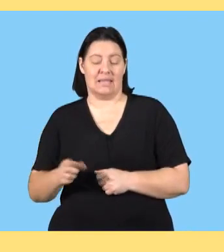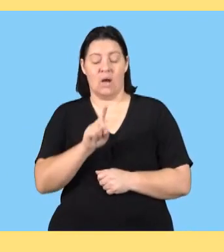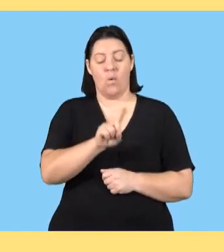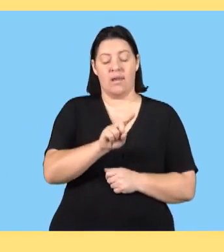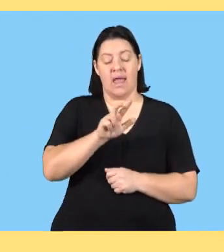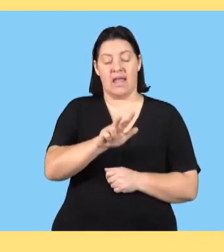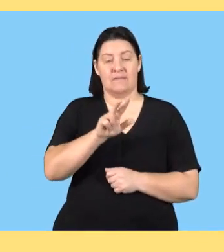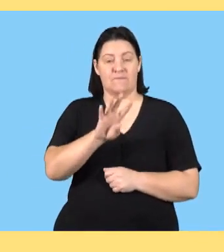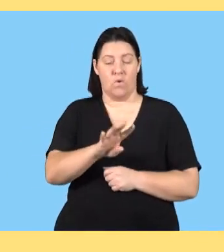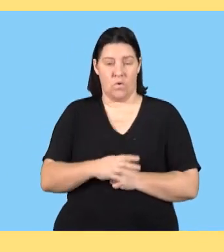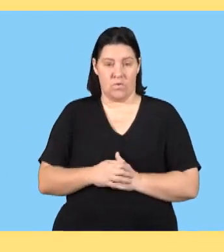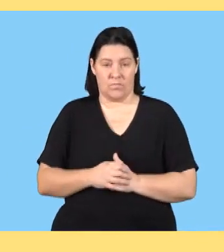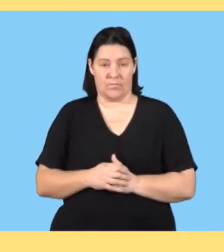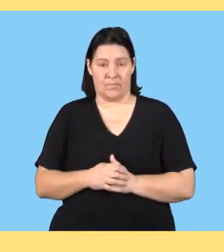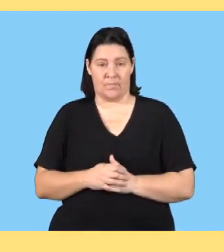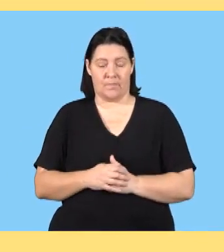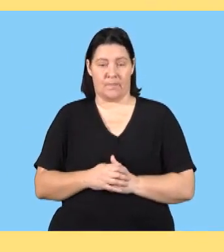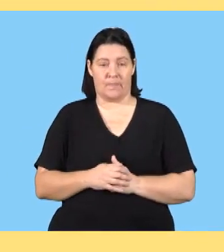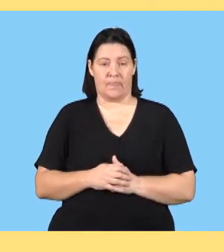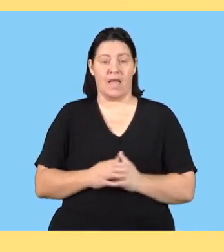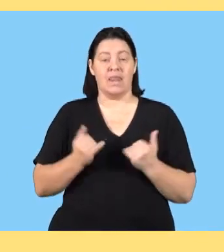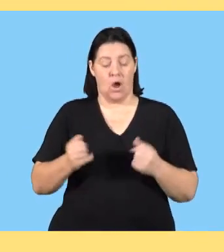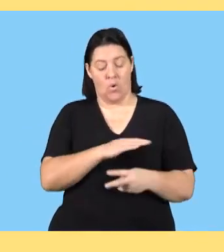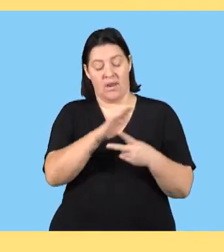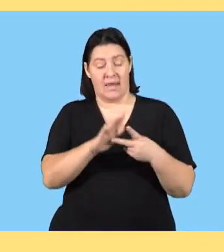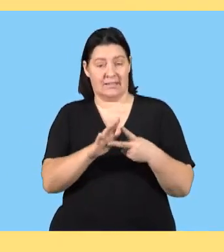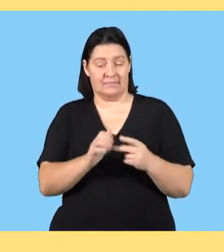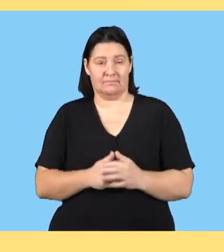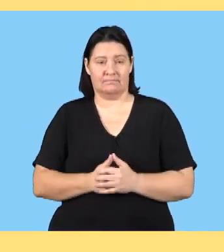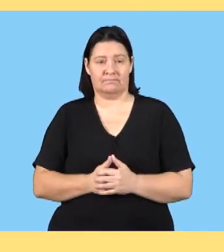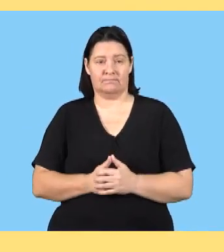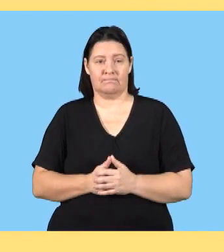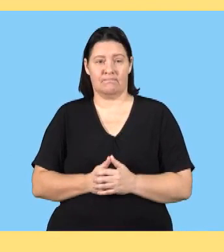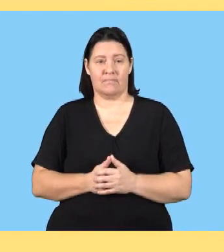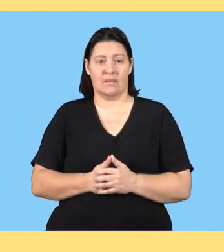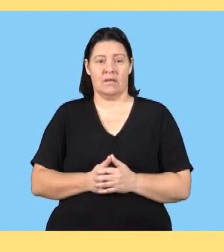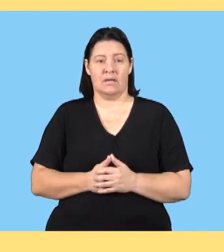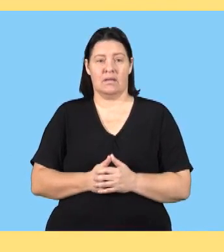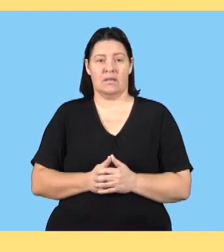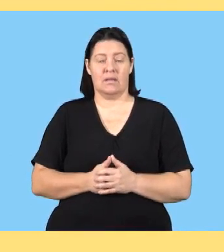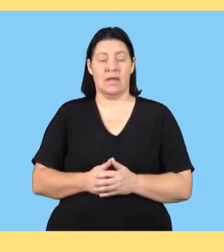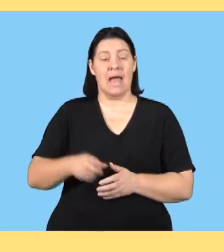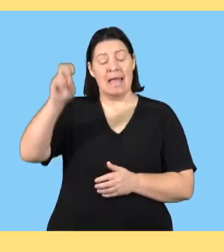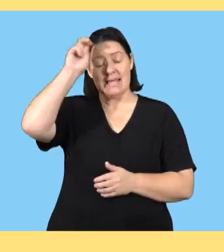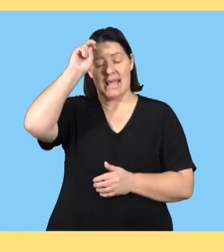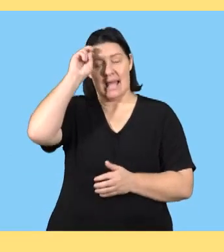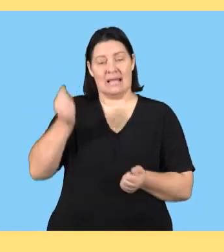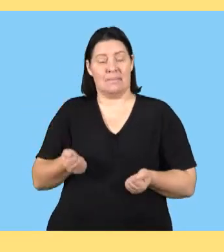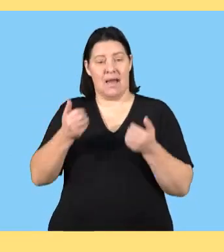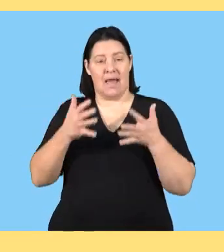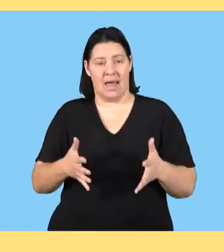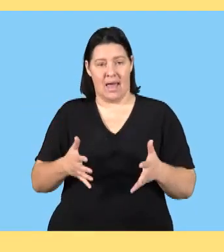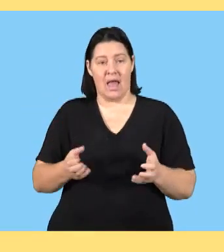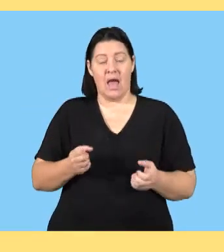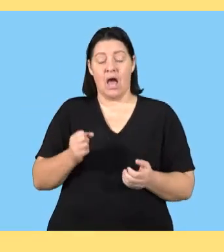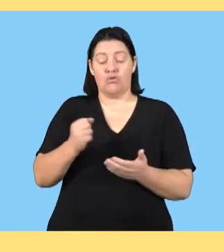side, 184. Let's quickly go to the next one. And it reads, King Suppliers,